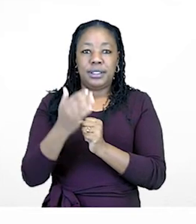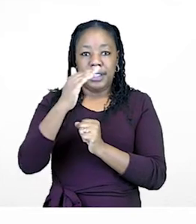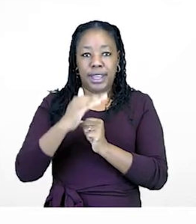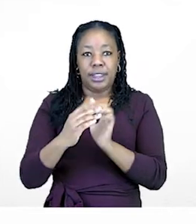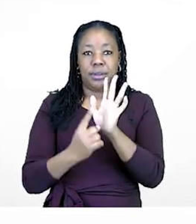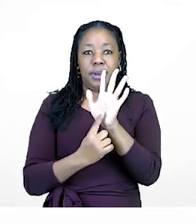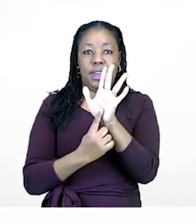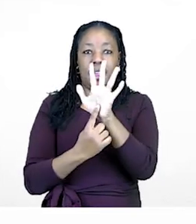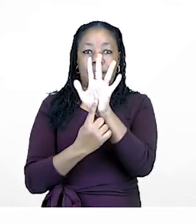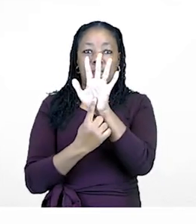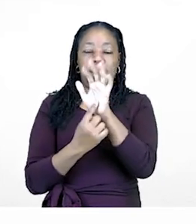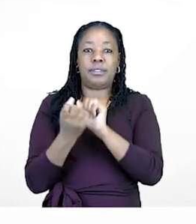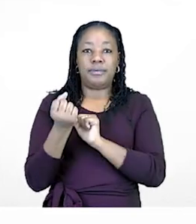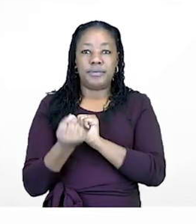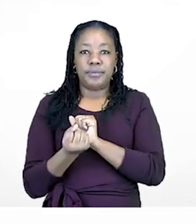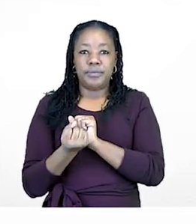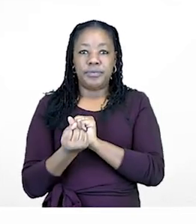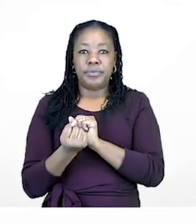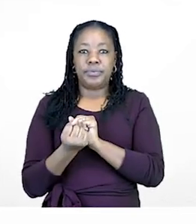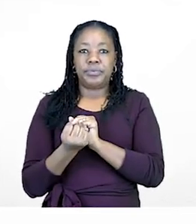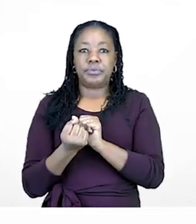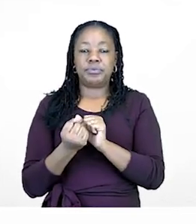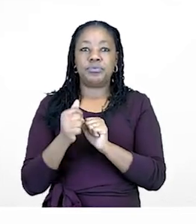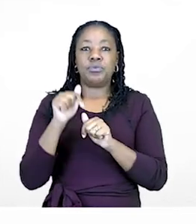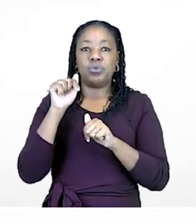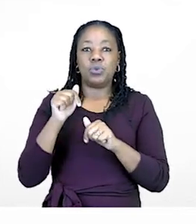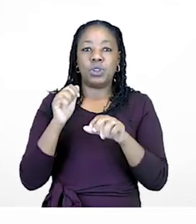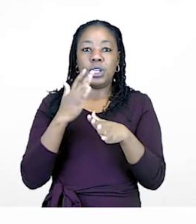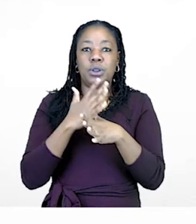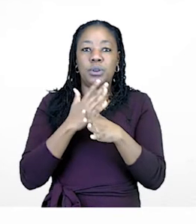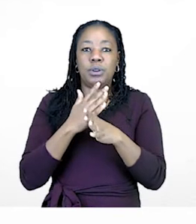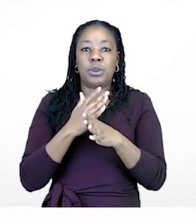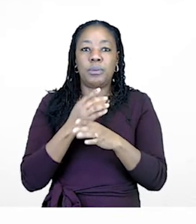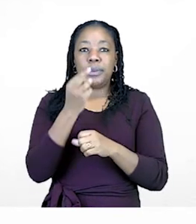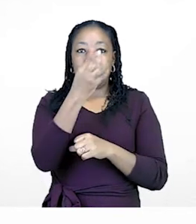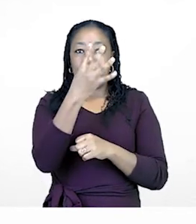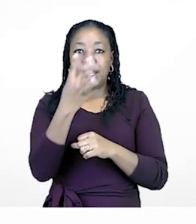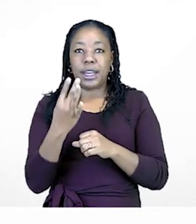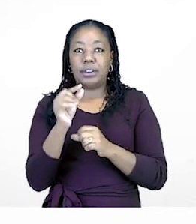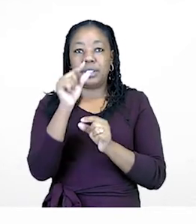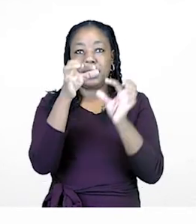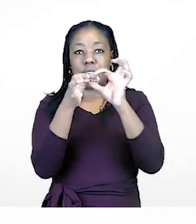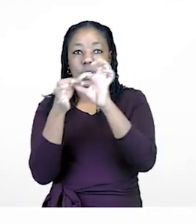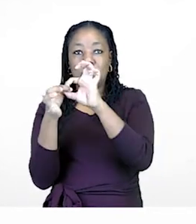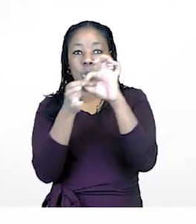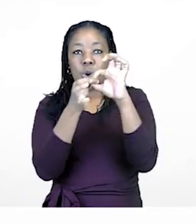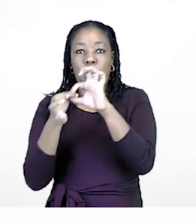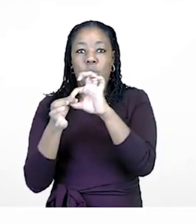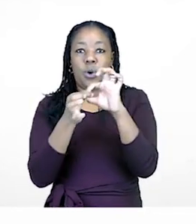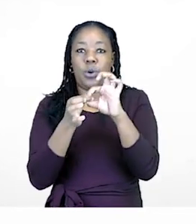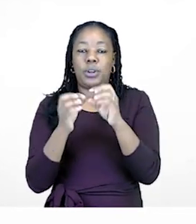candles. Our job is to connect the dots as we count what is in each box using a